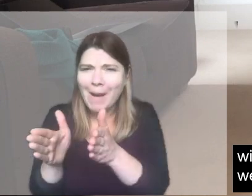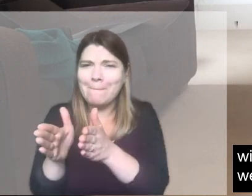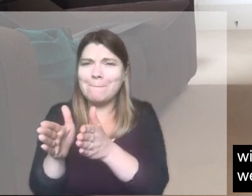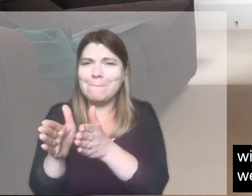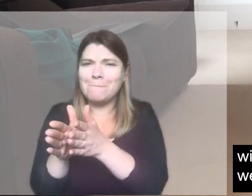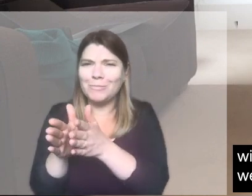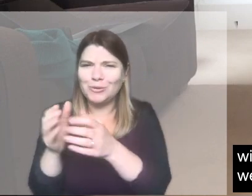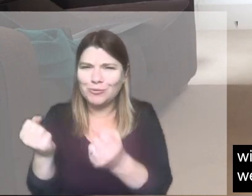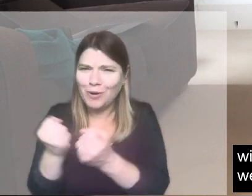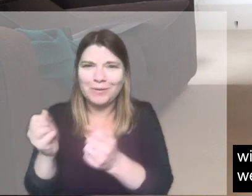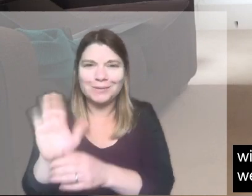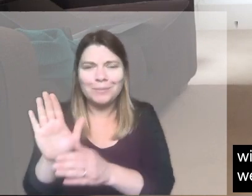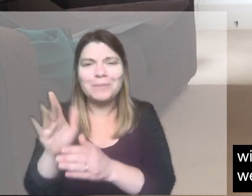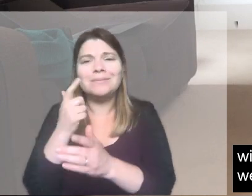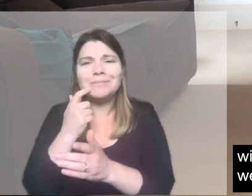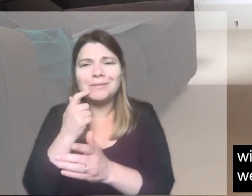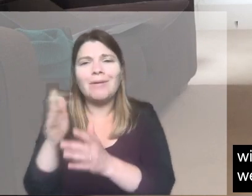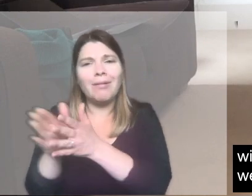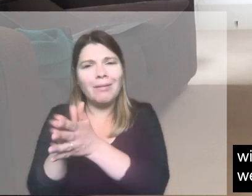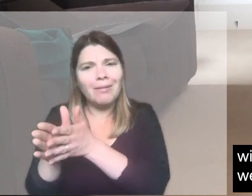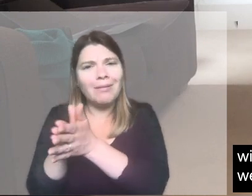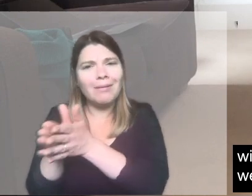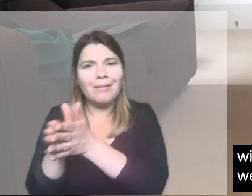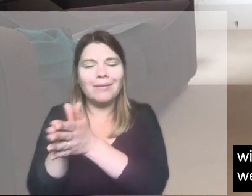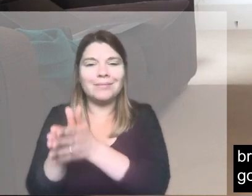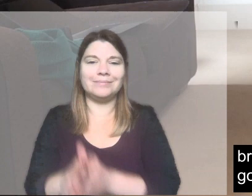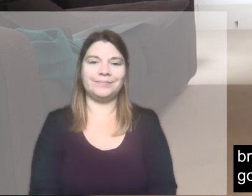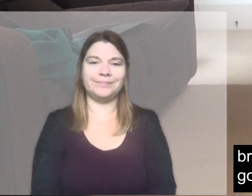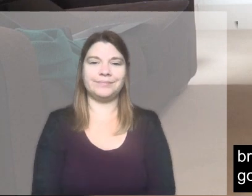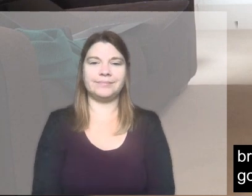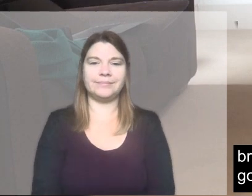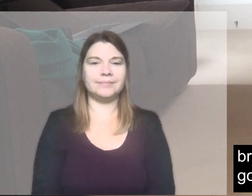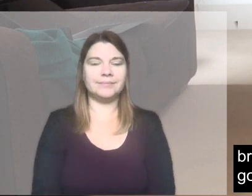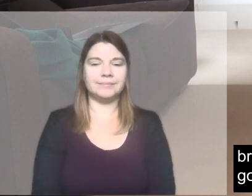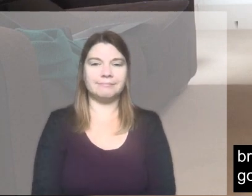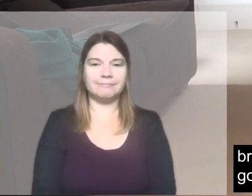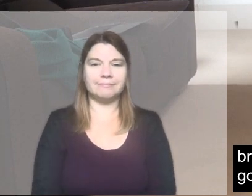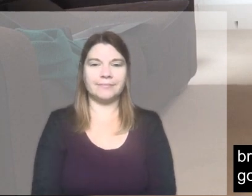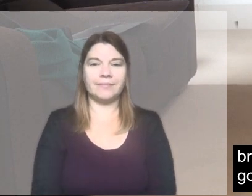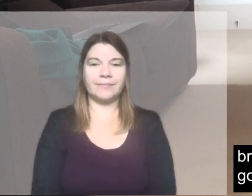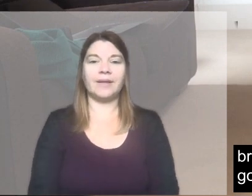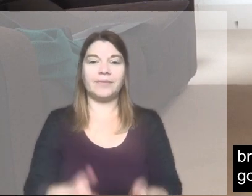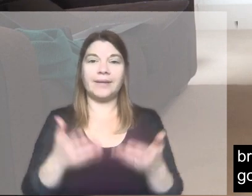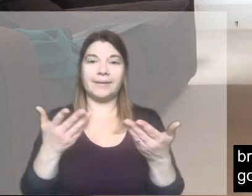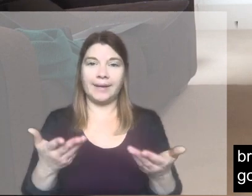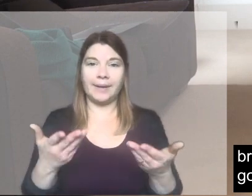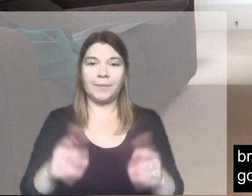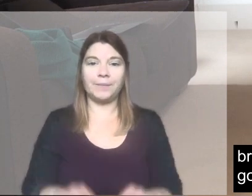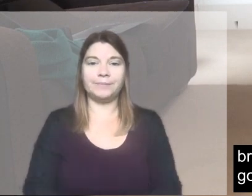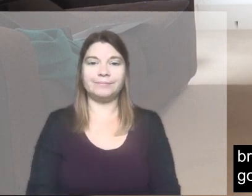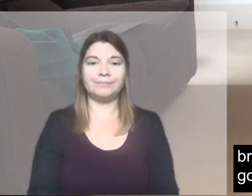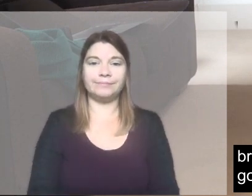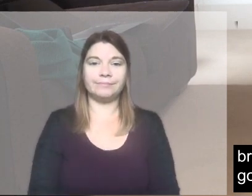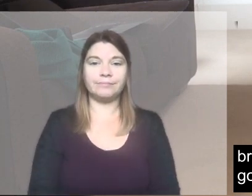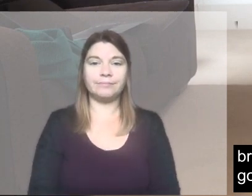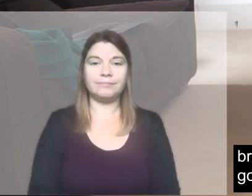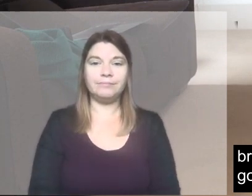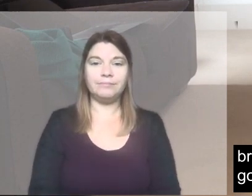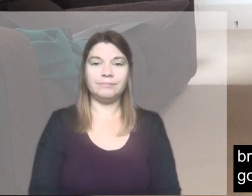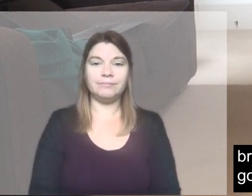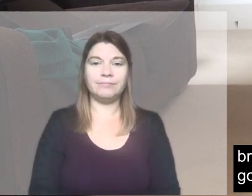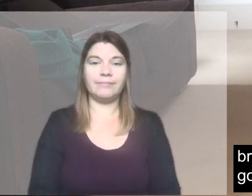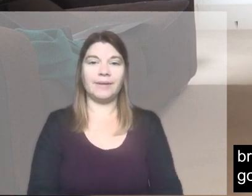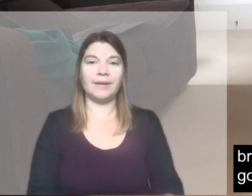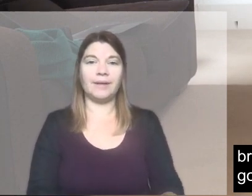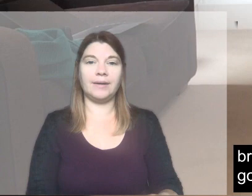Don't be too strong. Okay, and then we're going to take that brushing all the way along one arm. So I'm